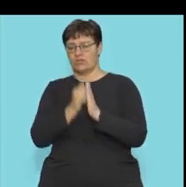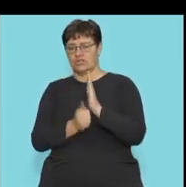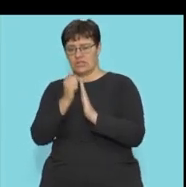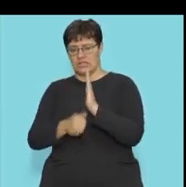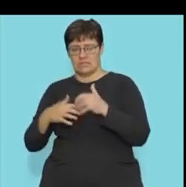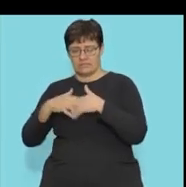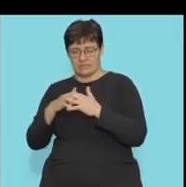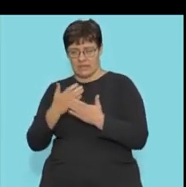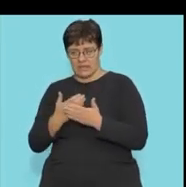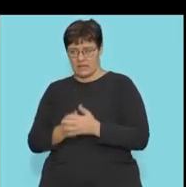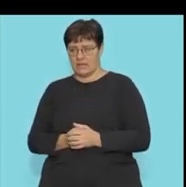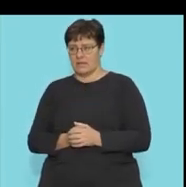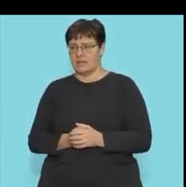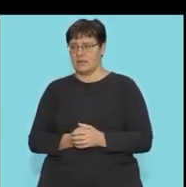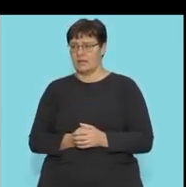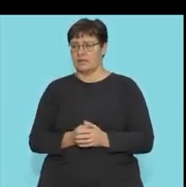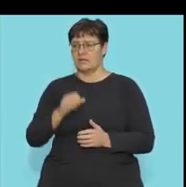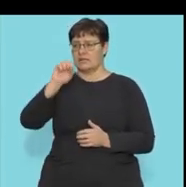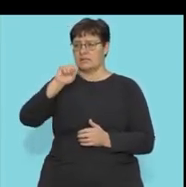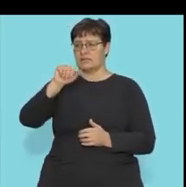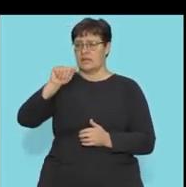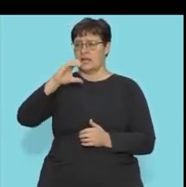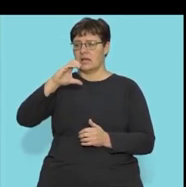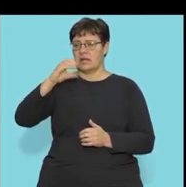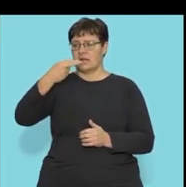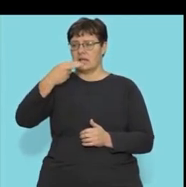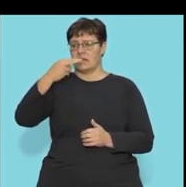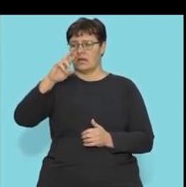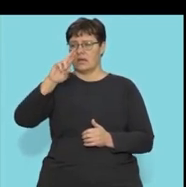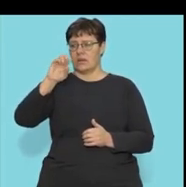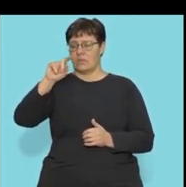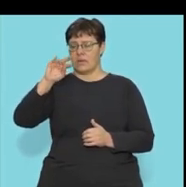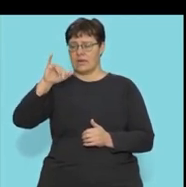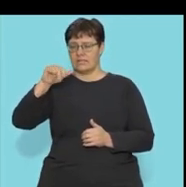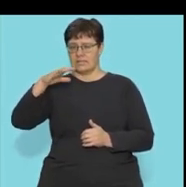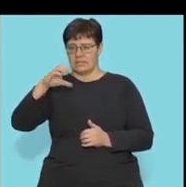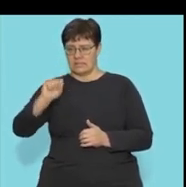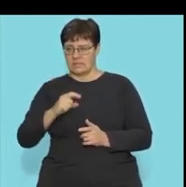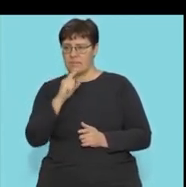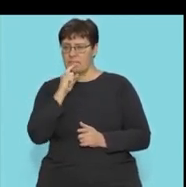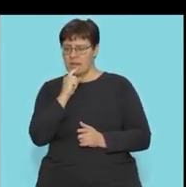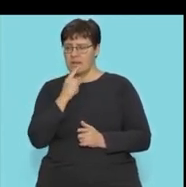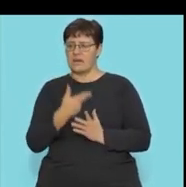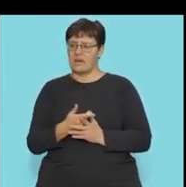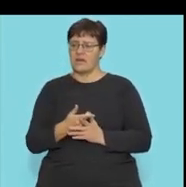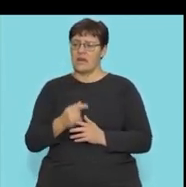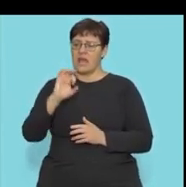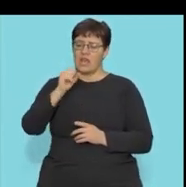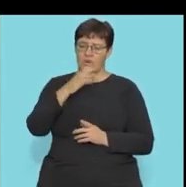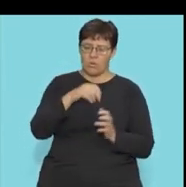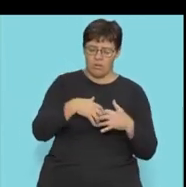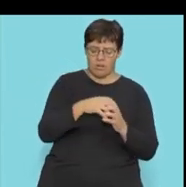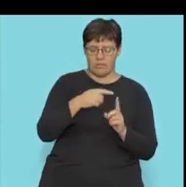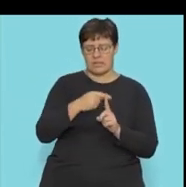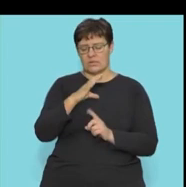during anaerobic respiration, and then Saccharomyces, which would be yeast, is used in the production of ethanol,